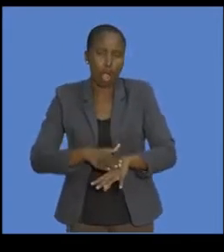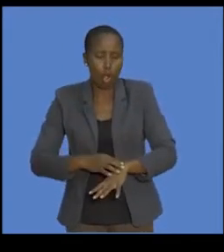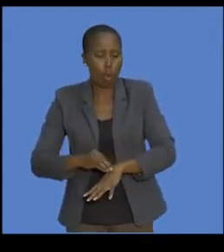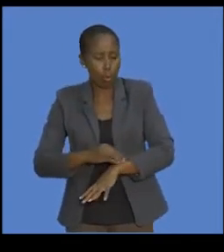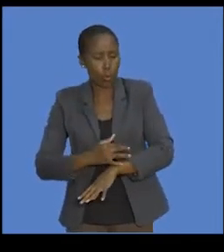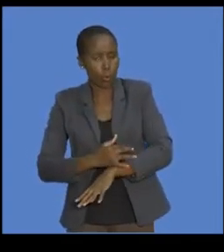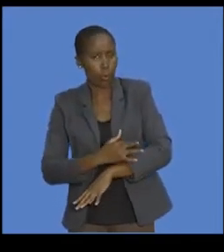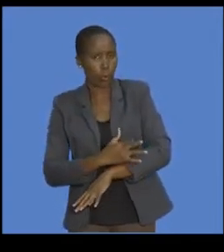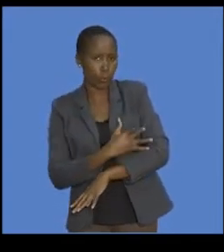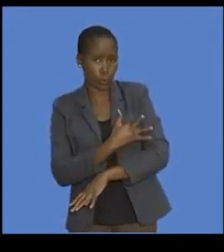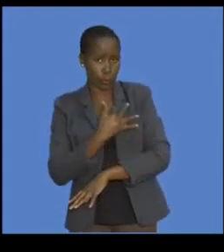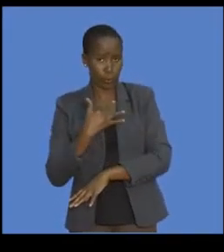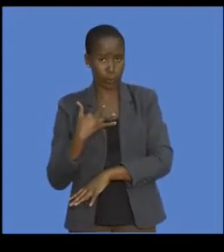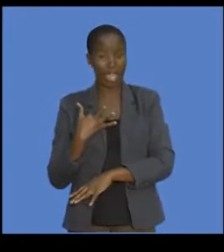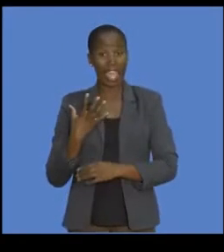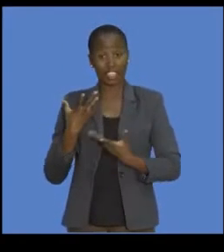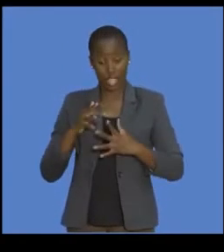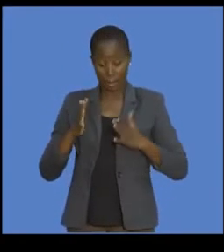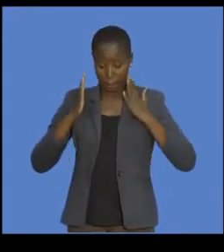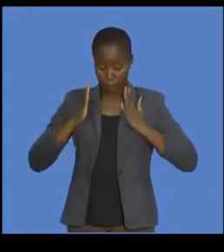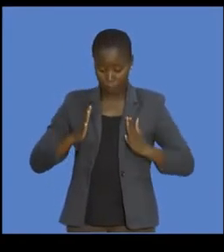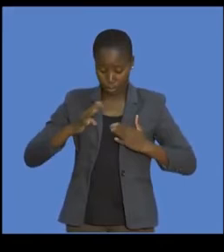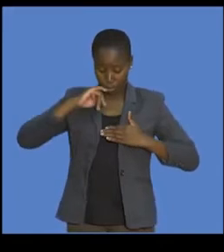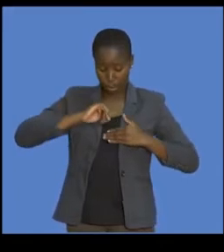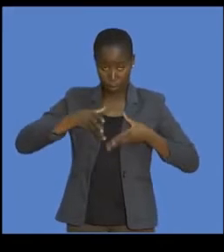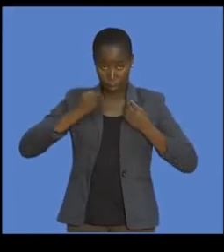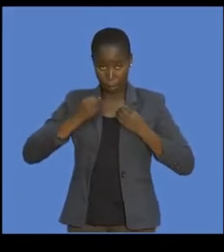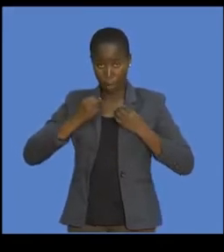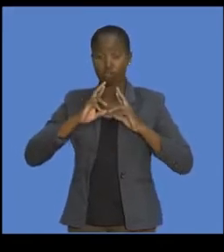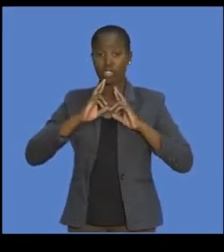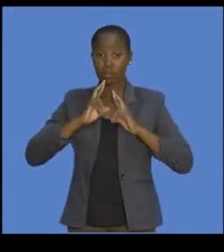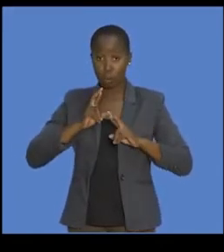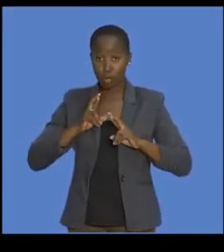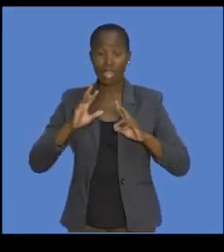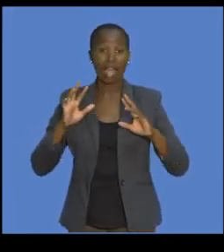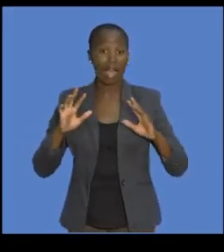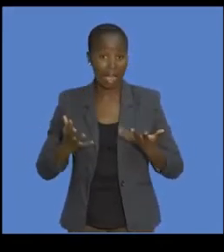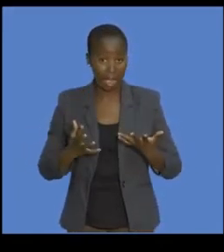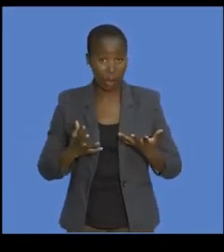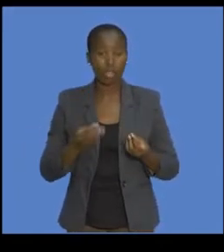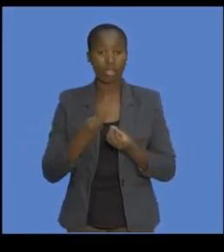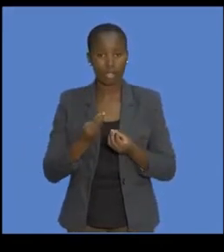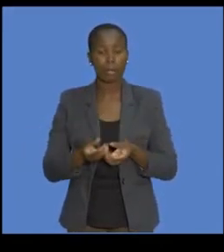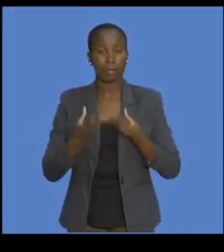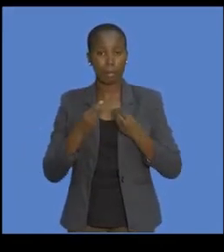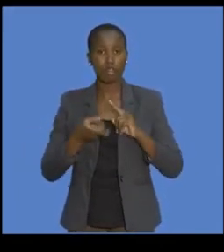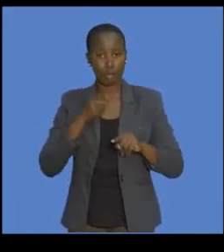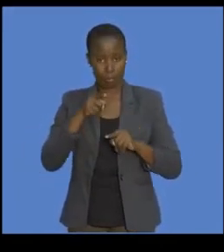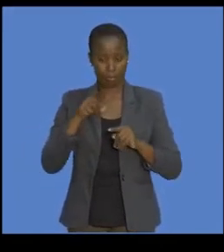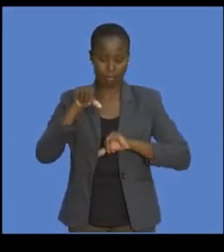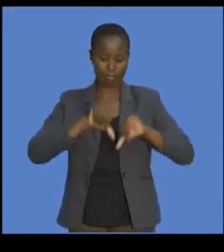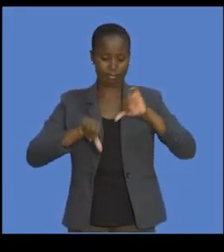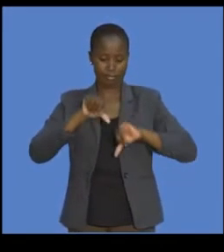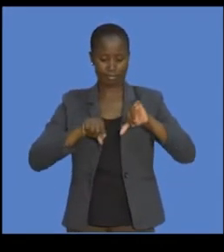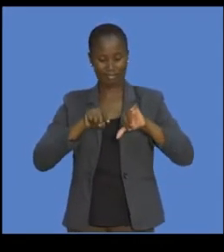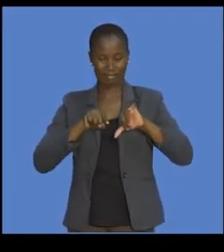organs will respond to the organs that are being produced by those hormones. The target cells